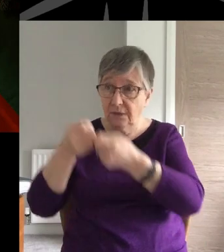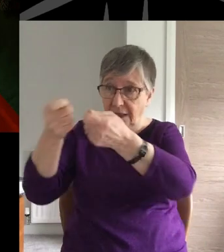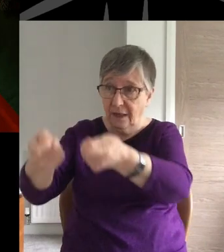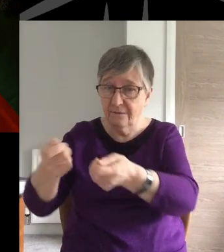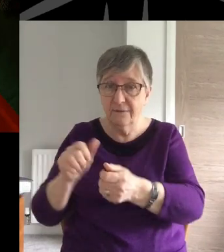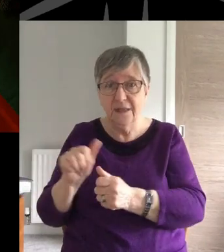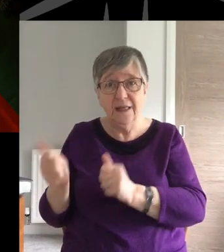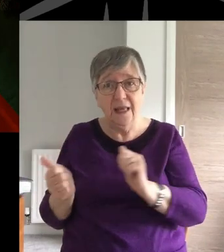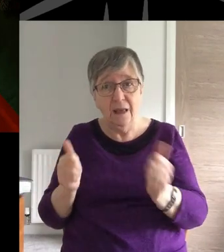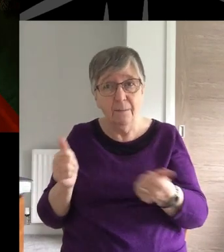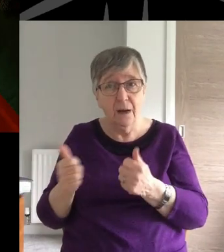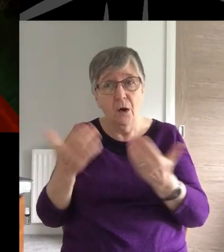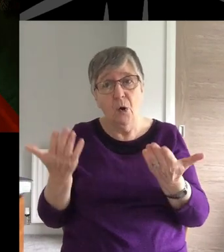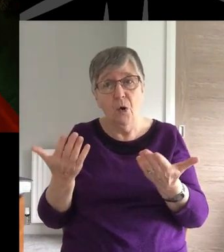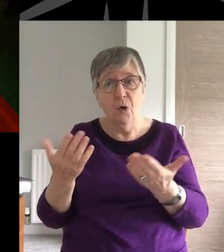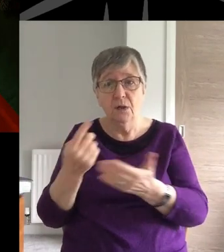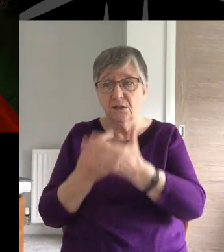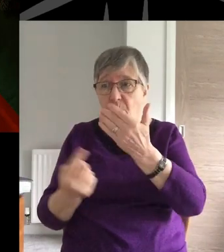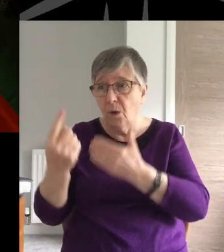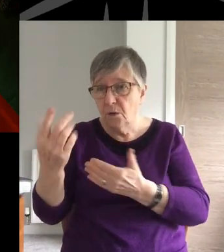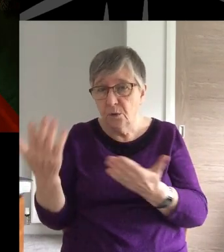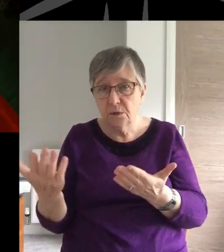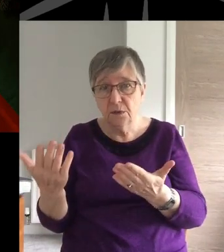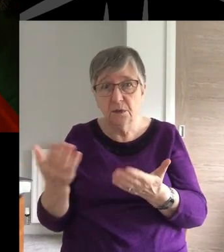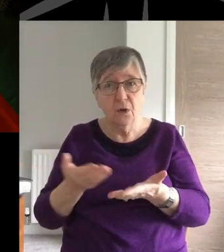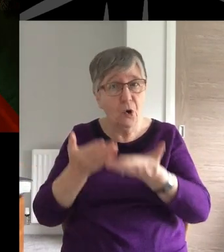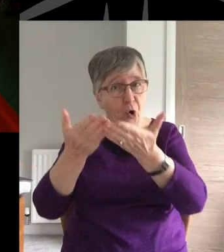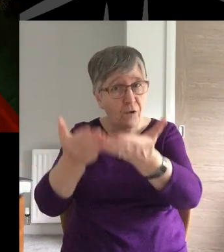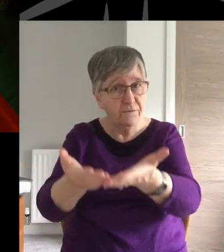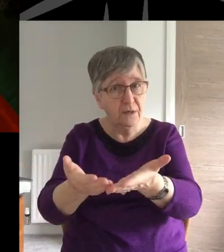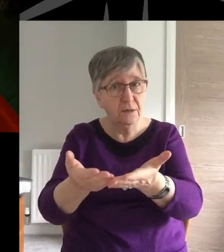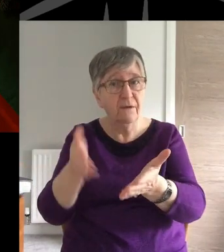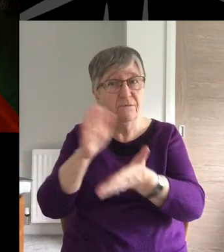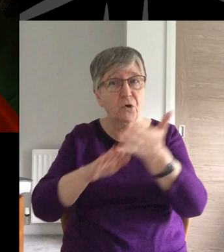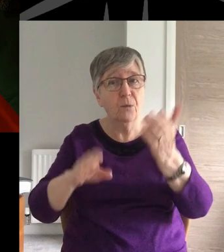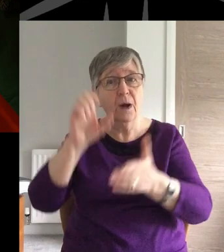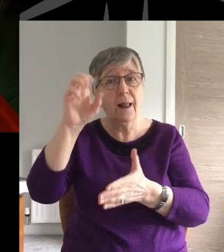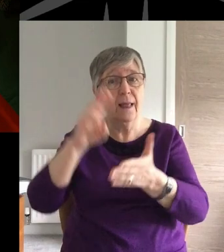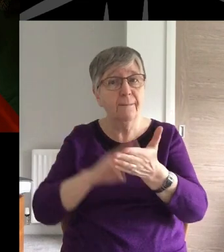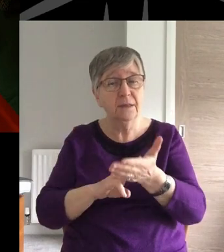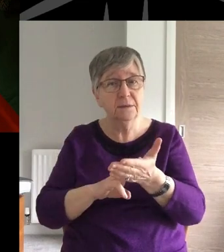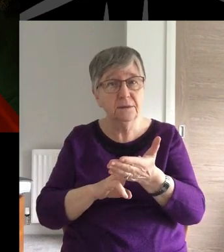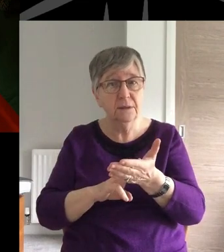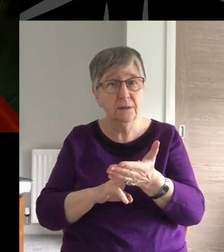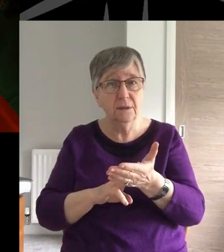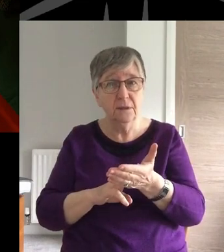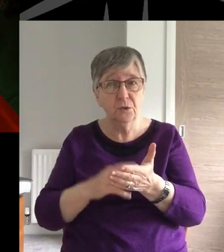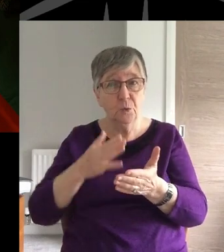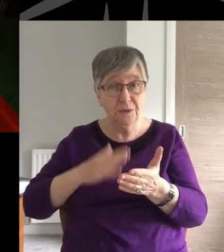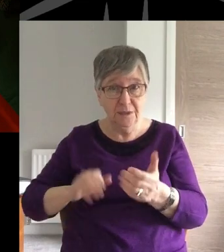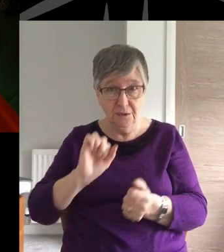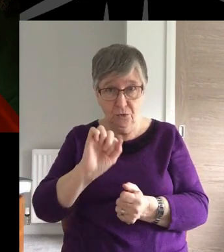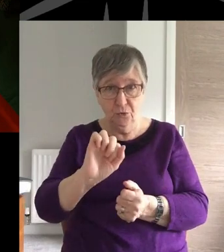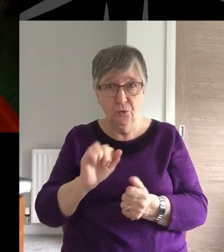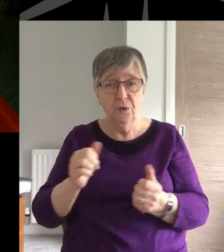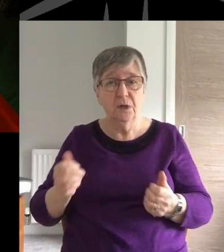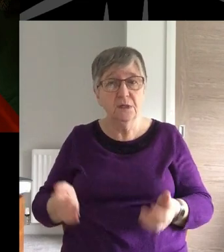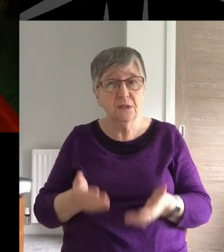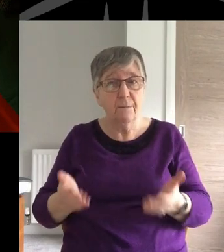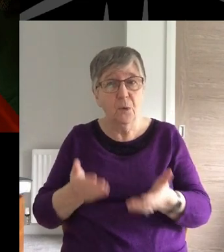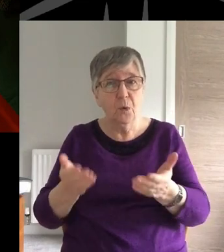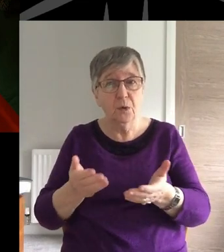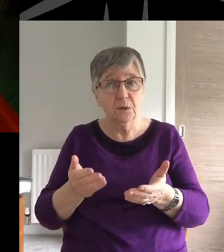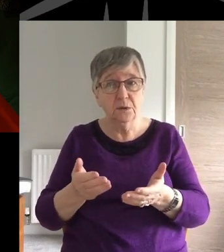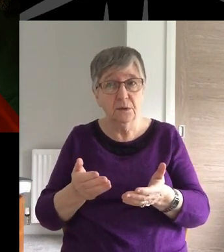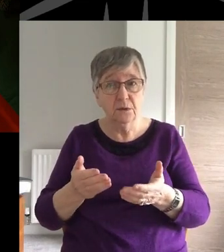who's elderly on their own, and offer them this gift with the blessing of Claremont. So we really need your support to